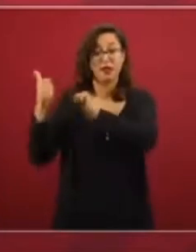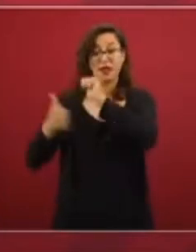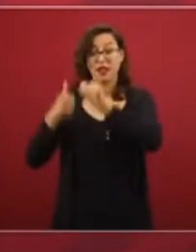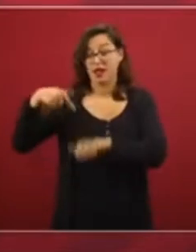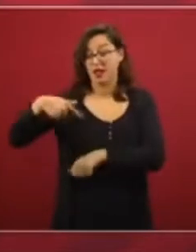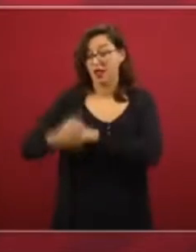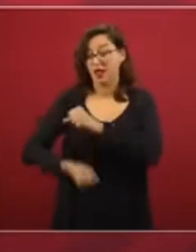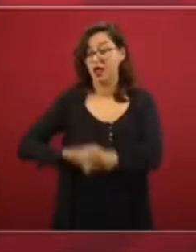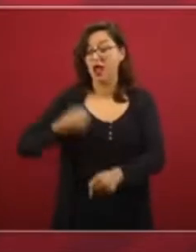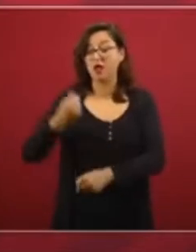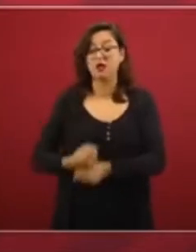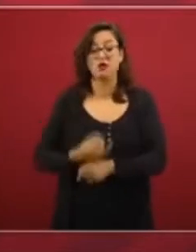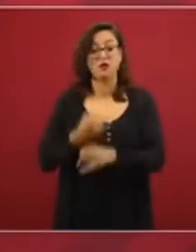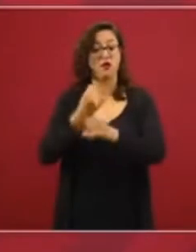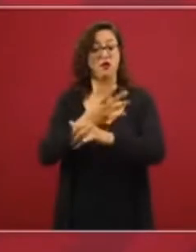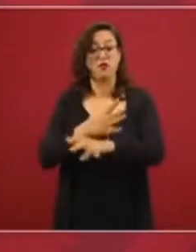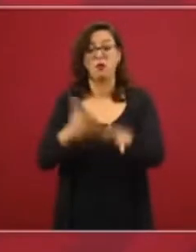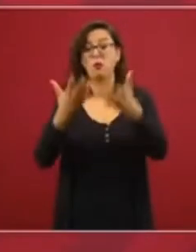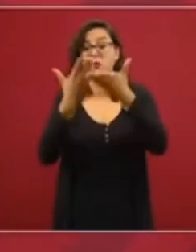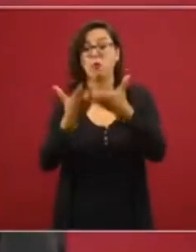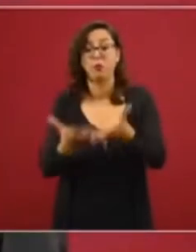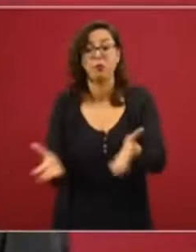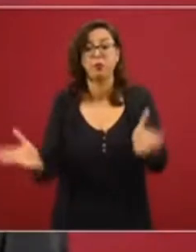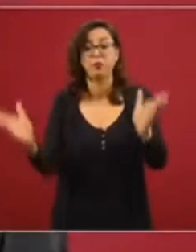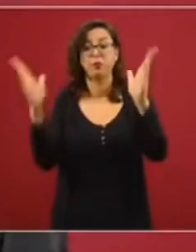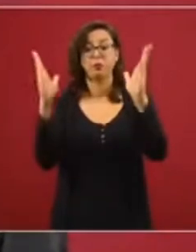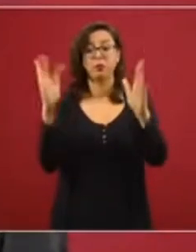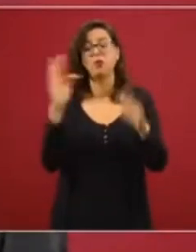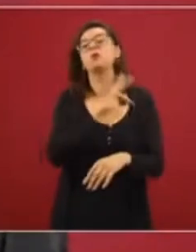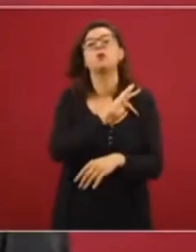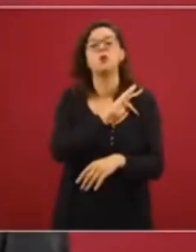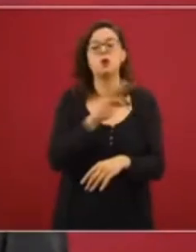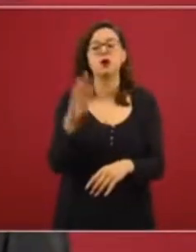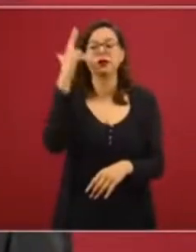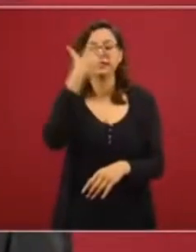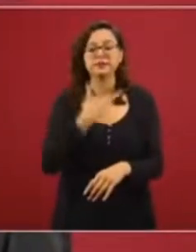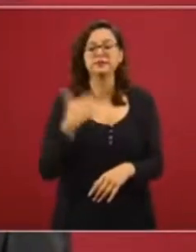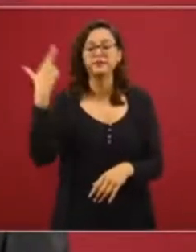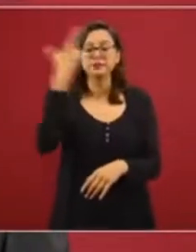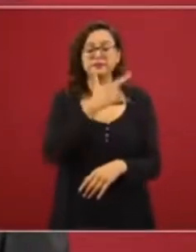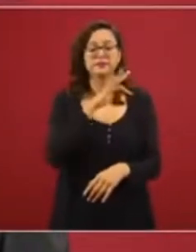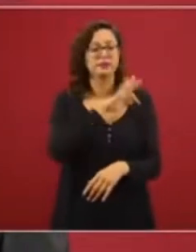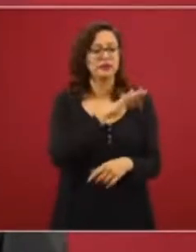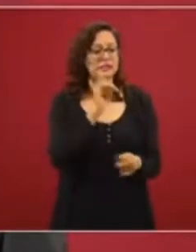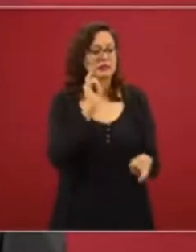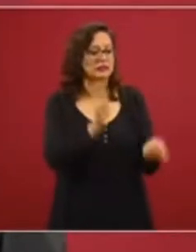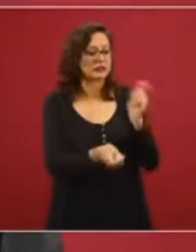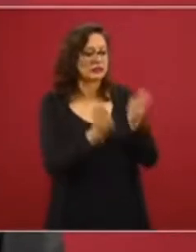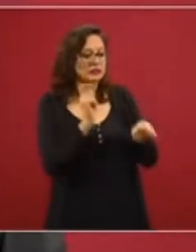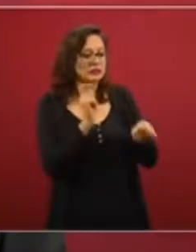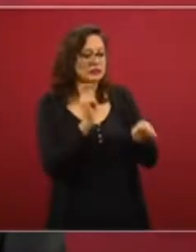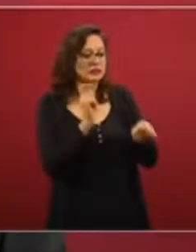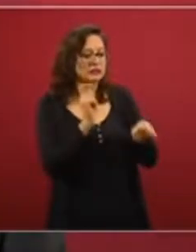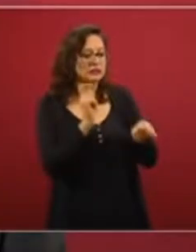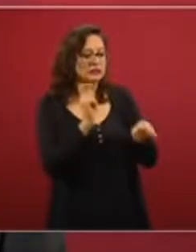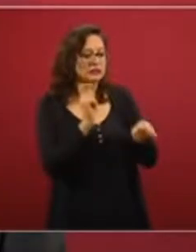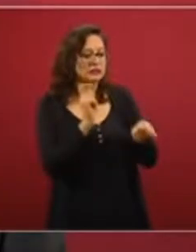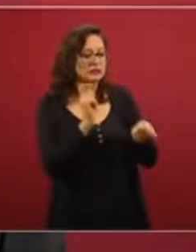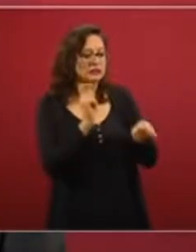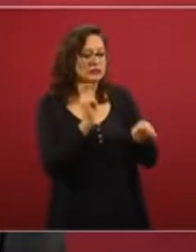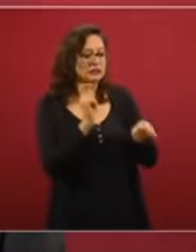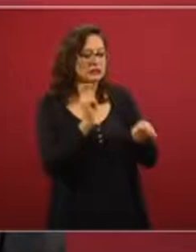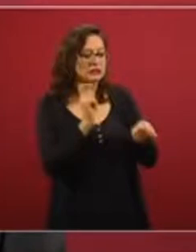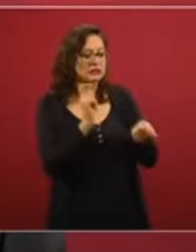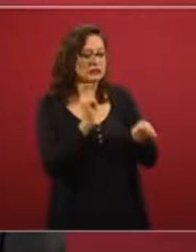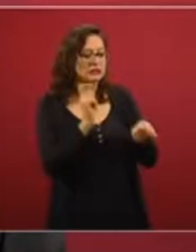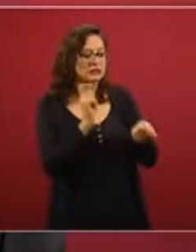que quien quiera explorarlos a detalle, quien quiera hacer interpretaciones, análisis. So that anyone who